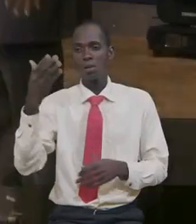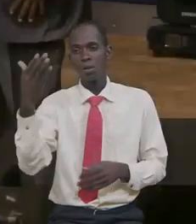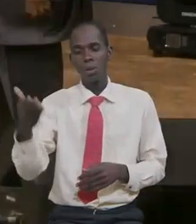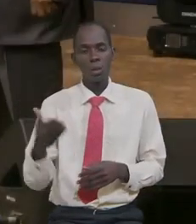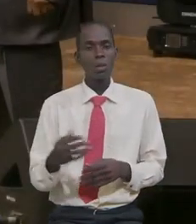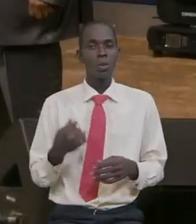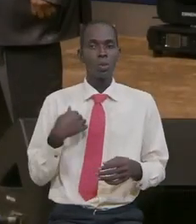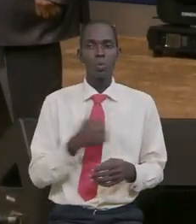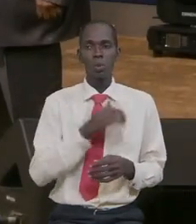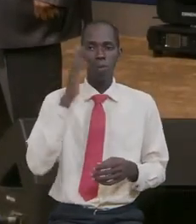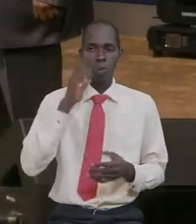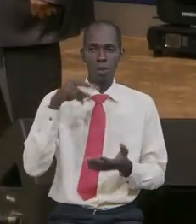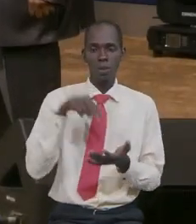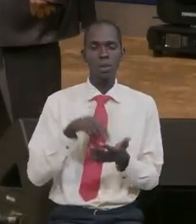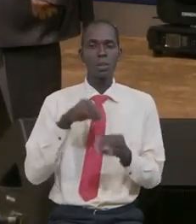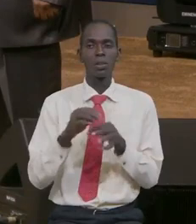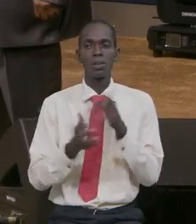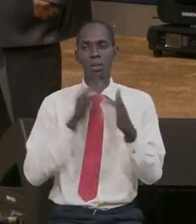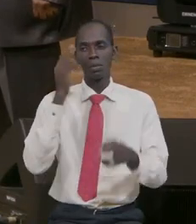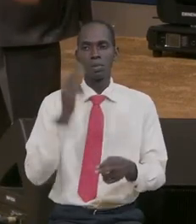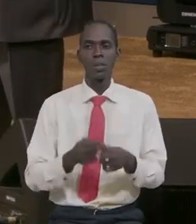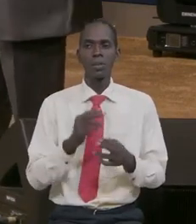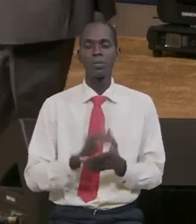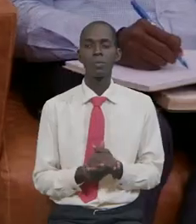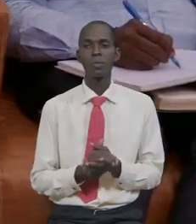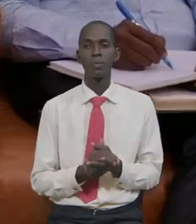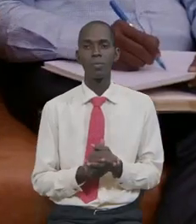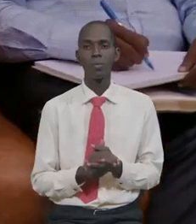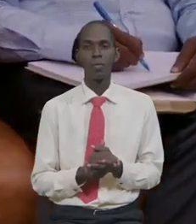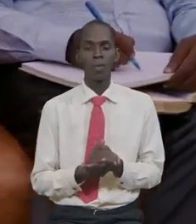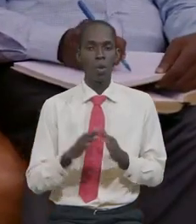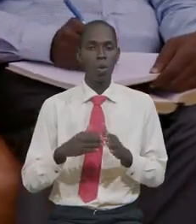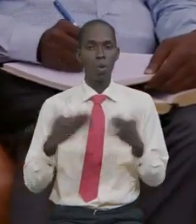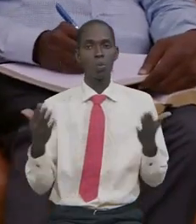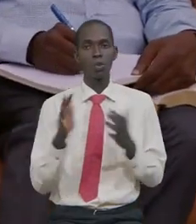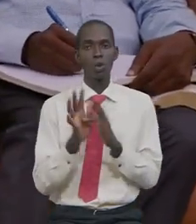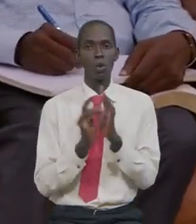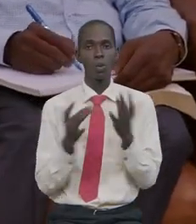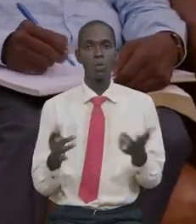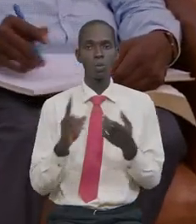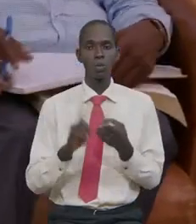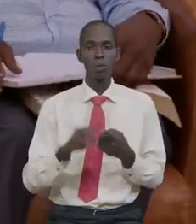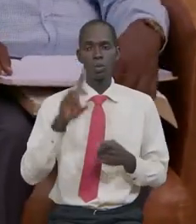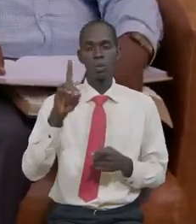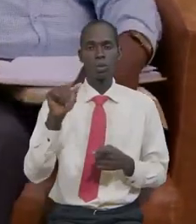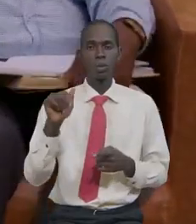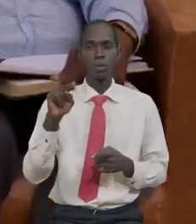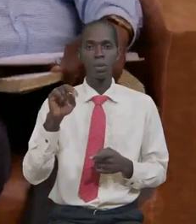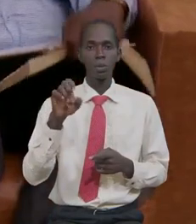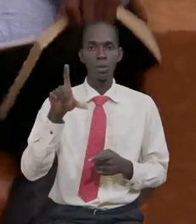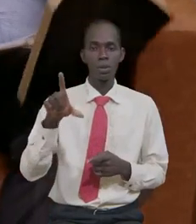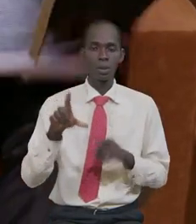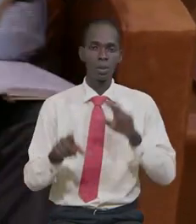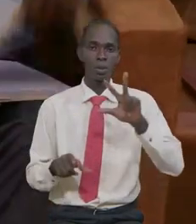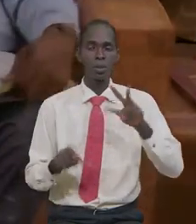will stand in Jesus' name. Open your Bible and look at Daniel chapter 3. We're looking